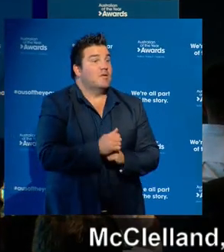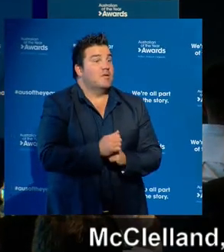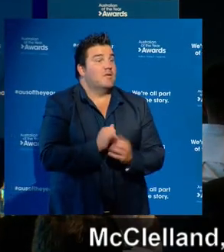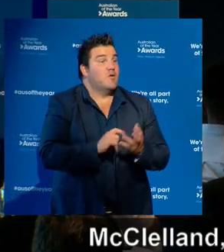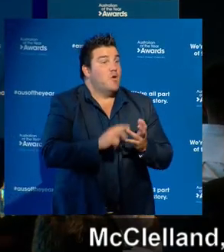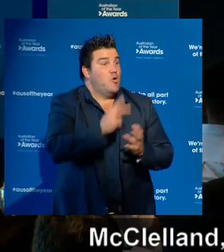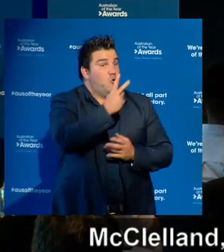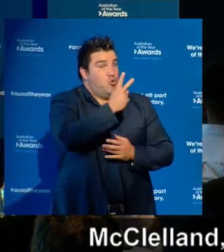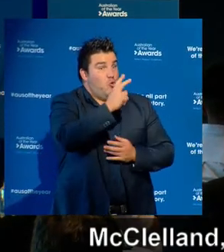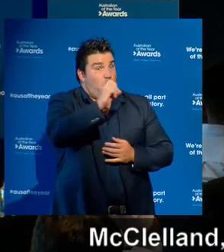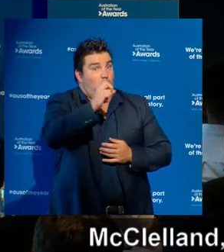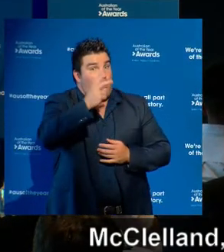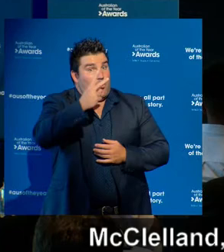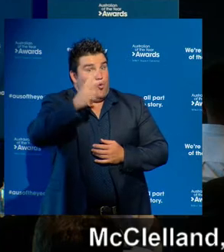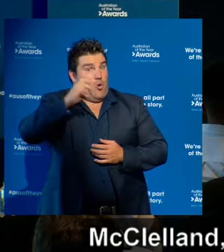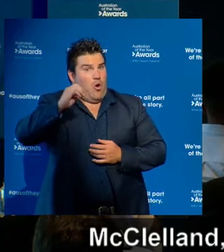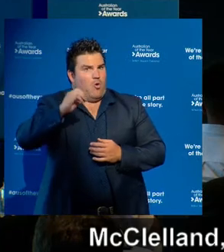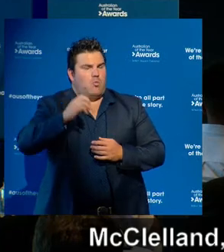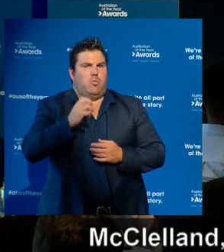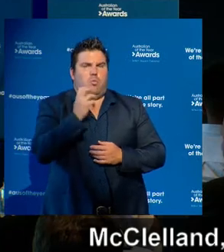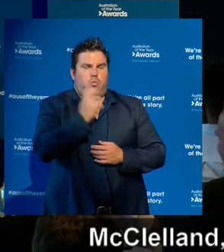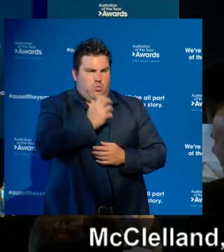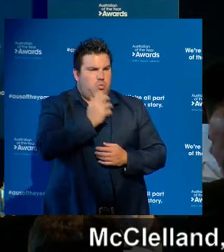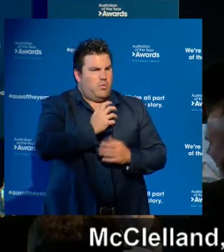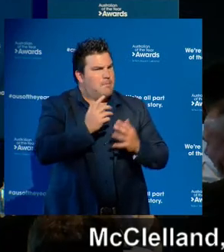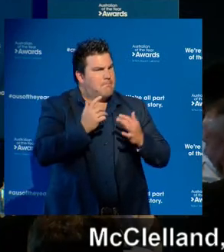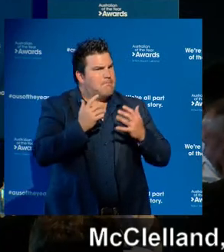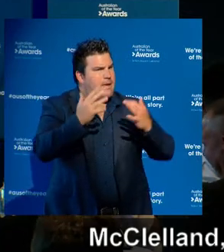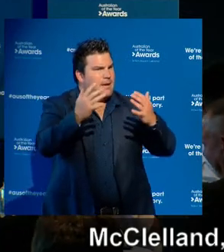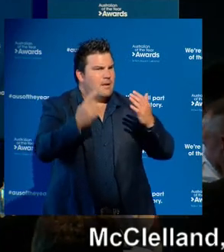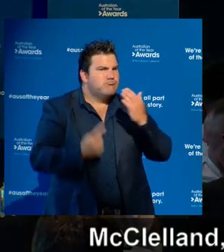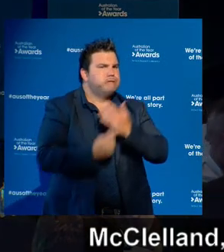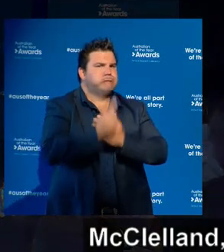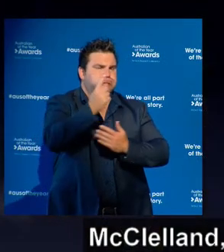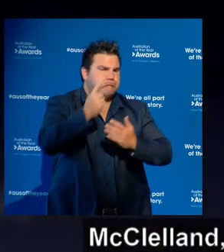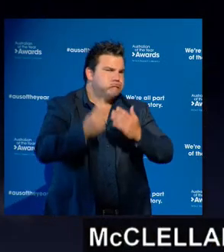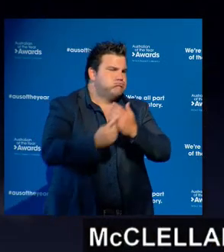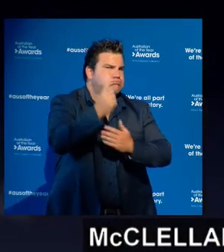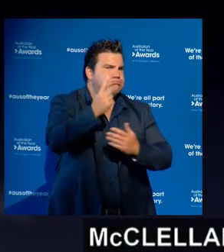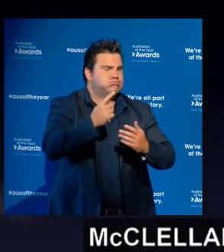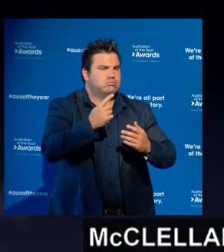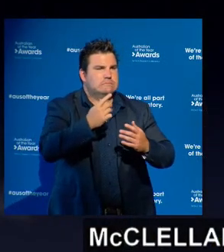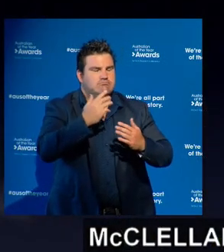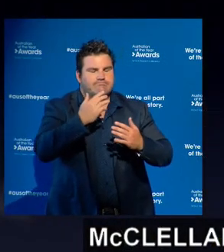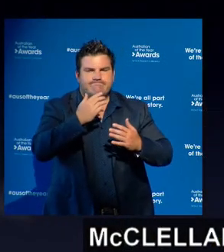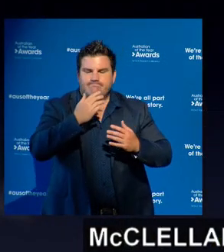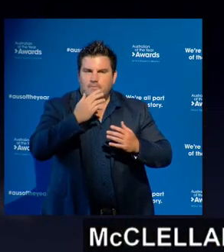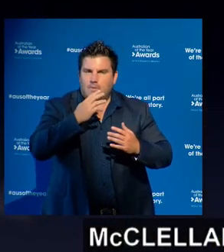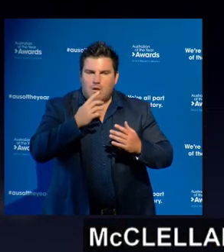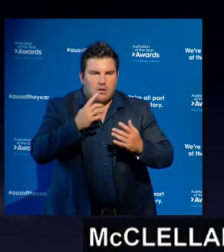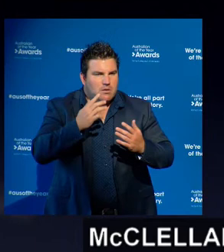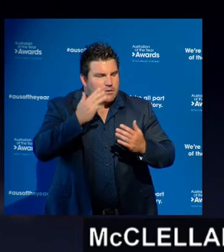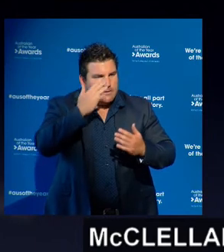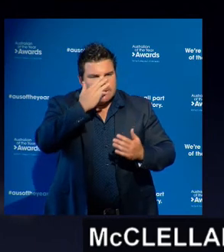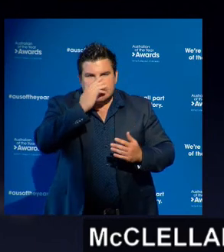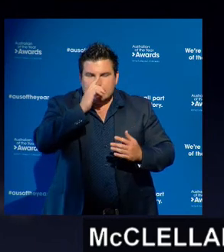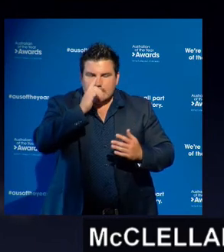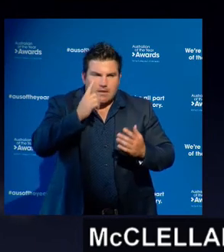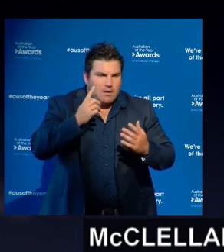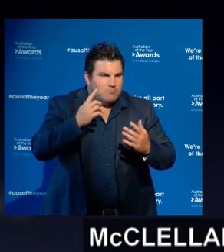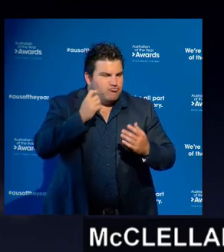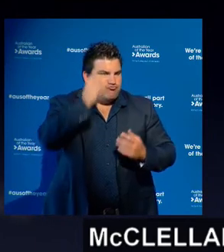'20 has brought us many unforeseen events and sadly some incomprehensible